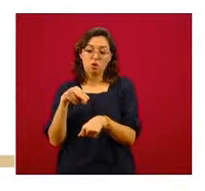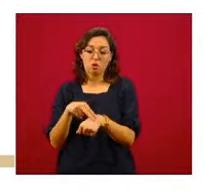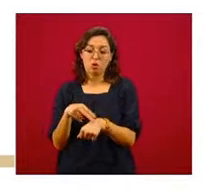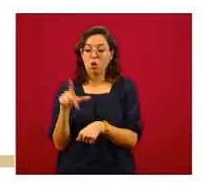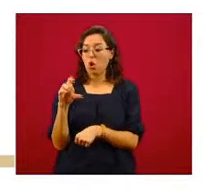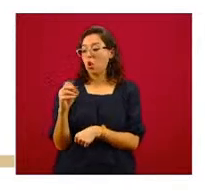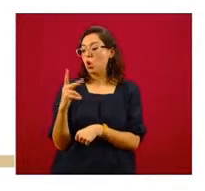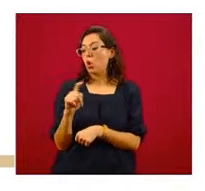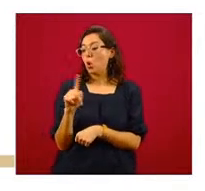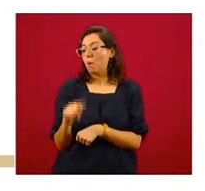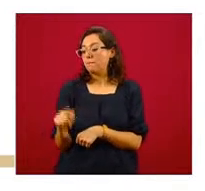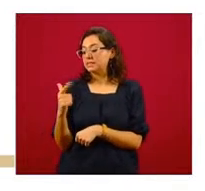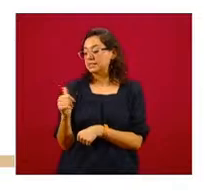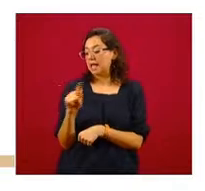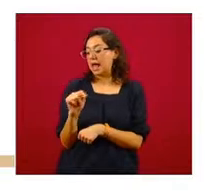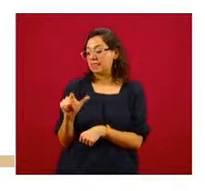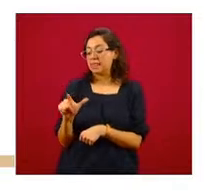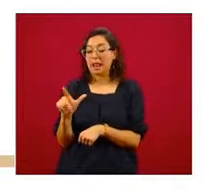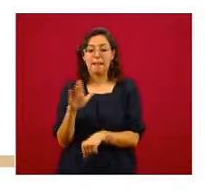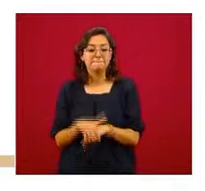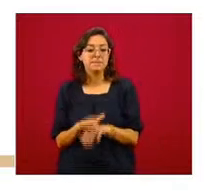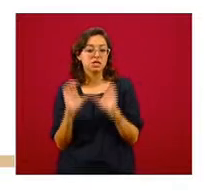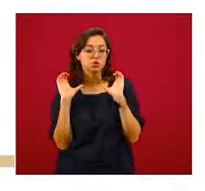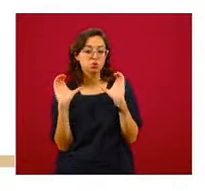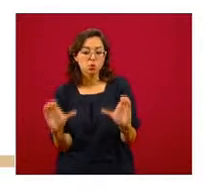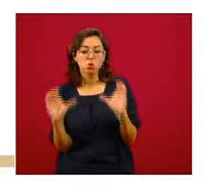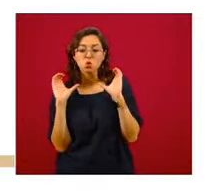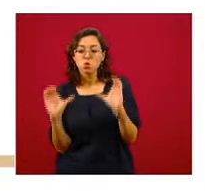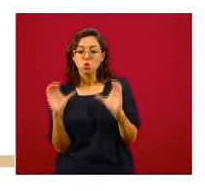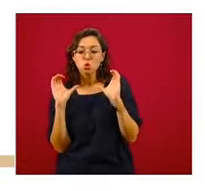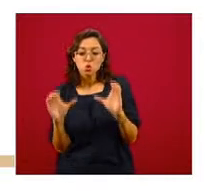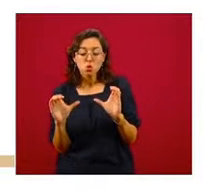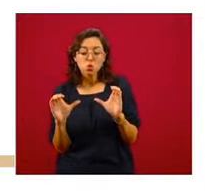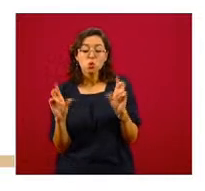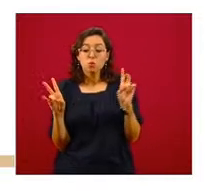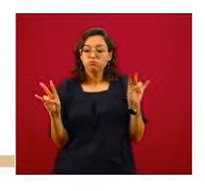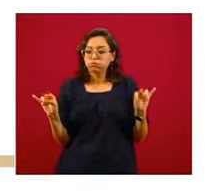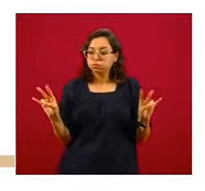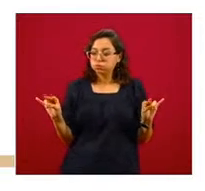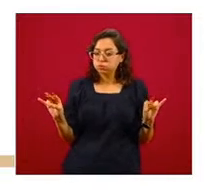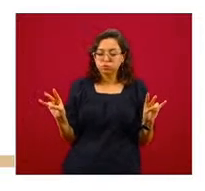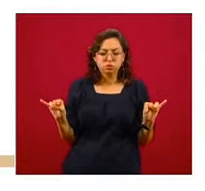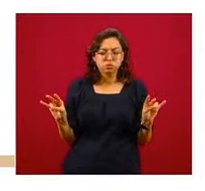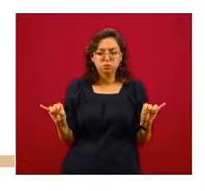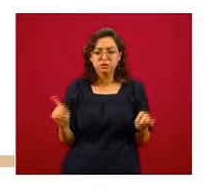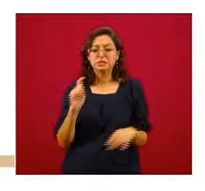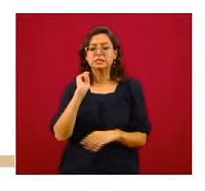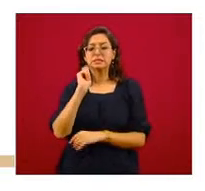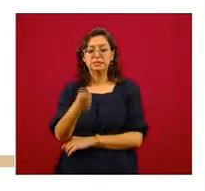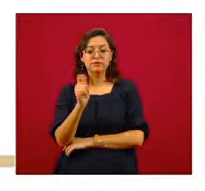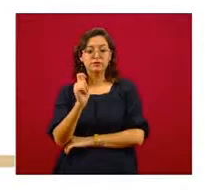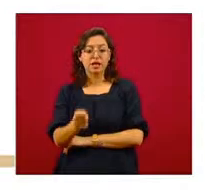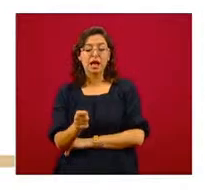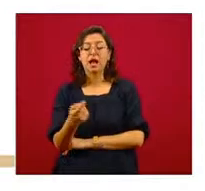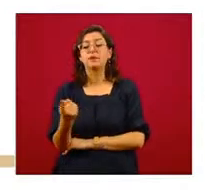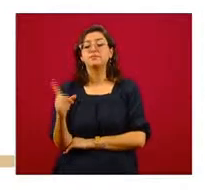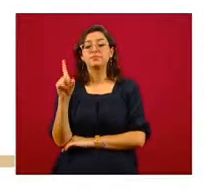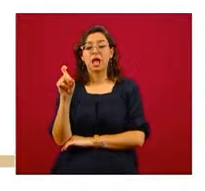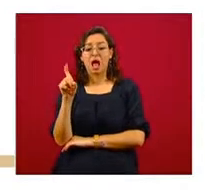undersecretary made a decision, the decision of maximum caution or top caution, which means